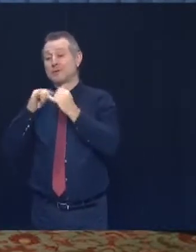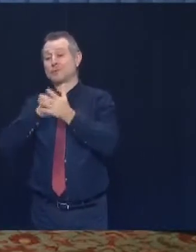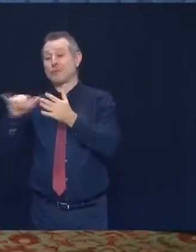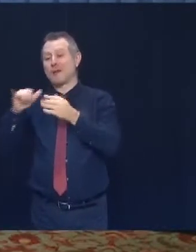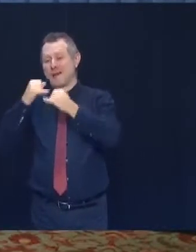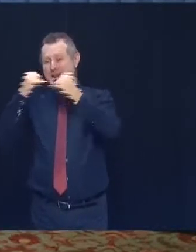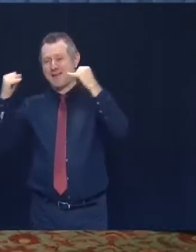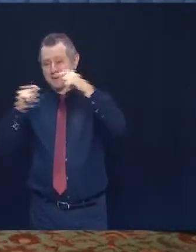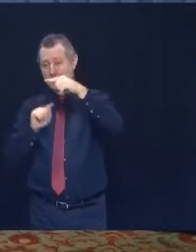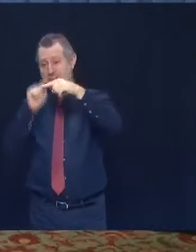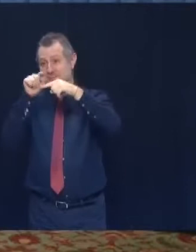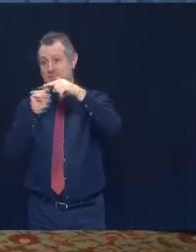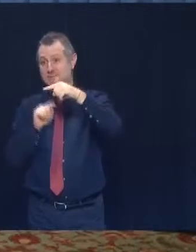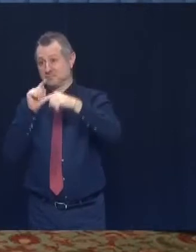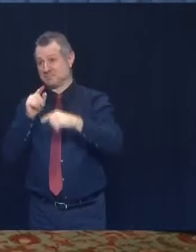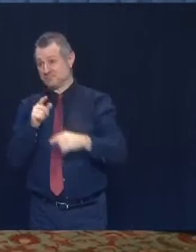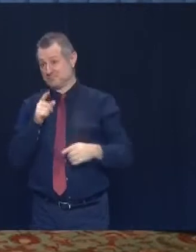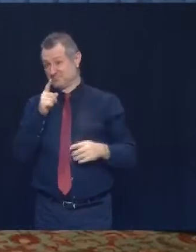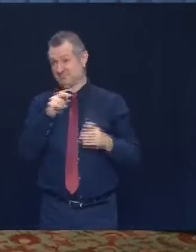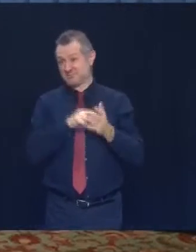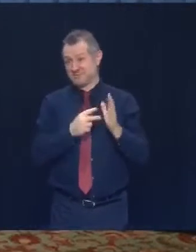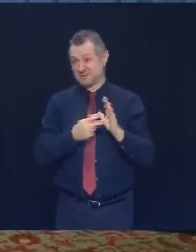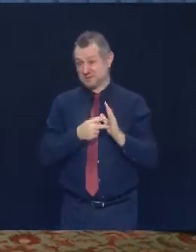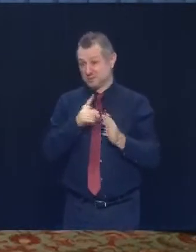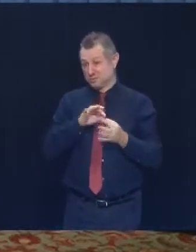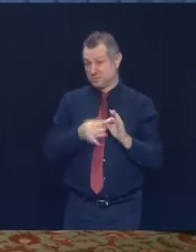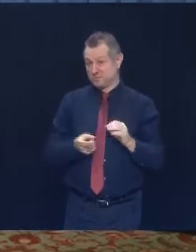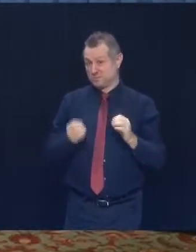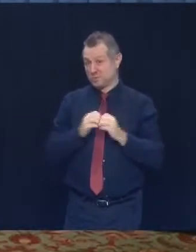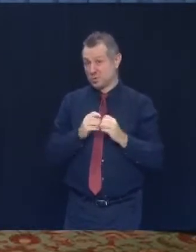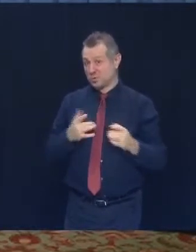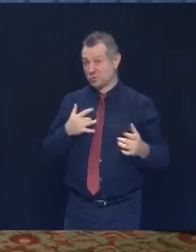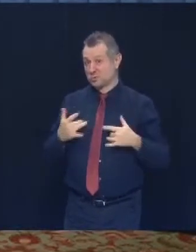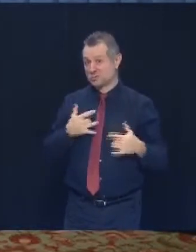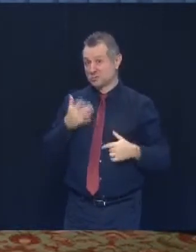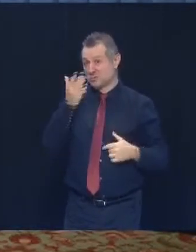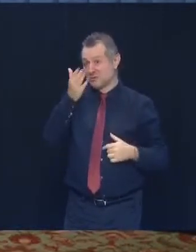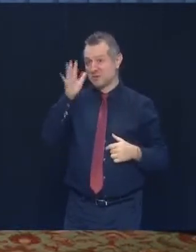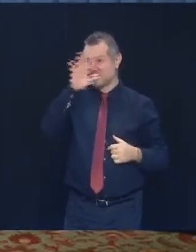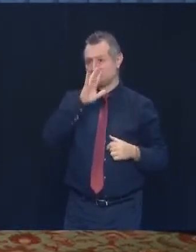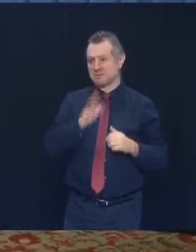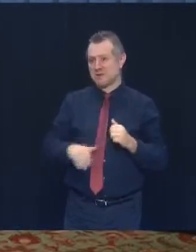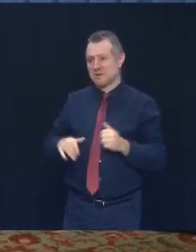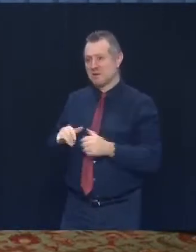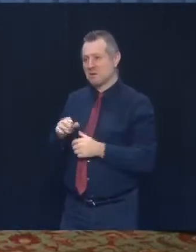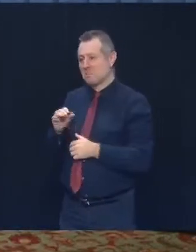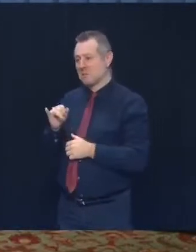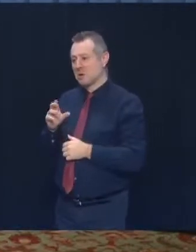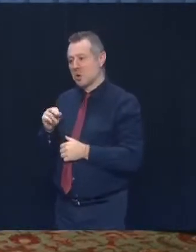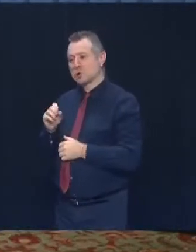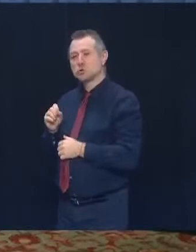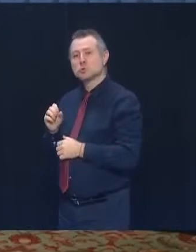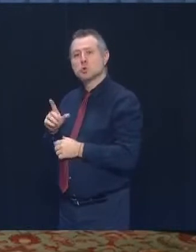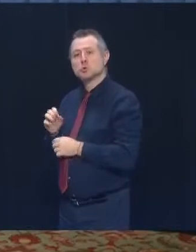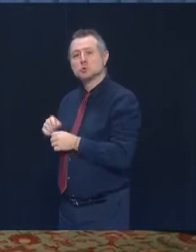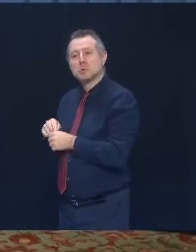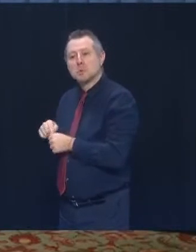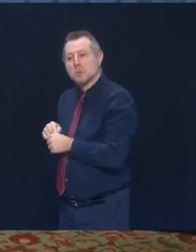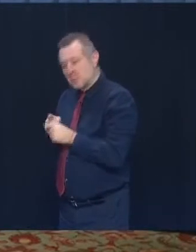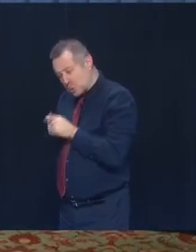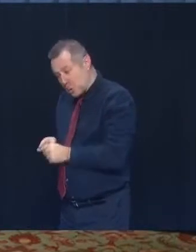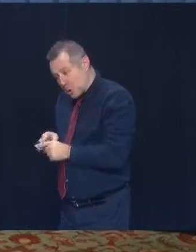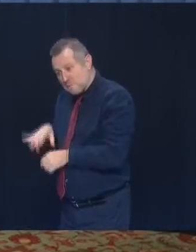by definition a more concerning situation than a microcluster where you can, you know, find target where the source